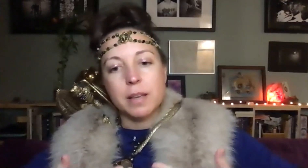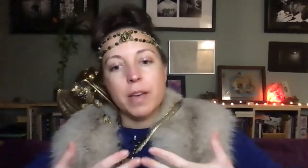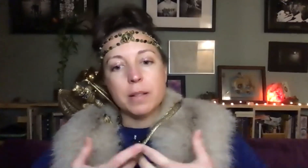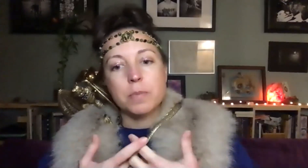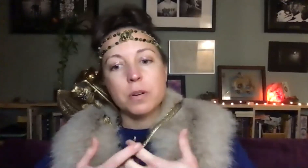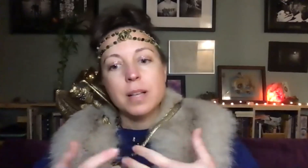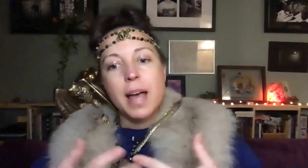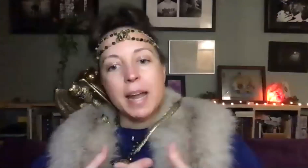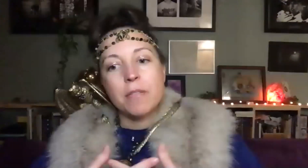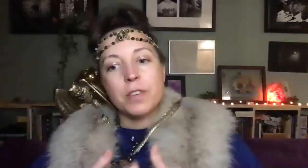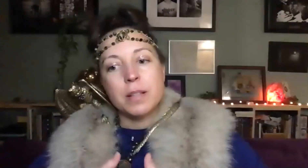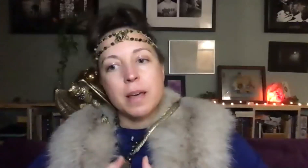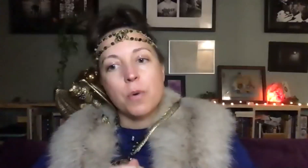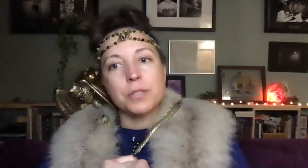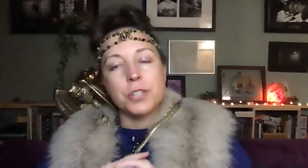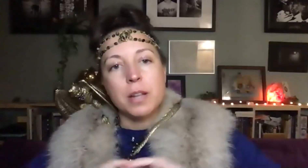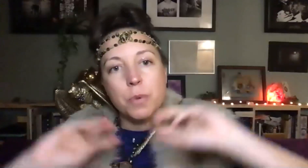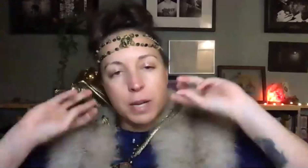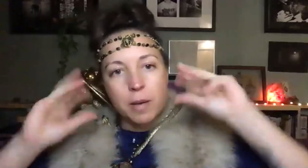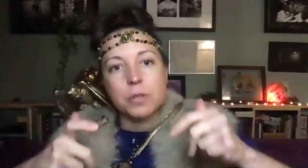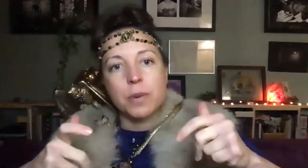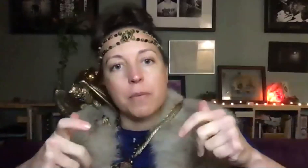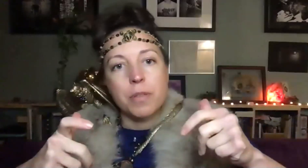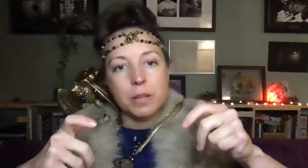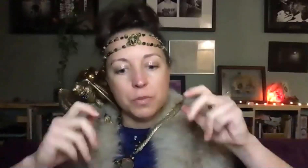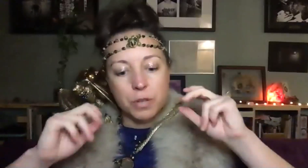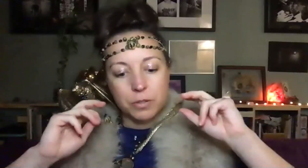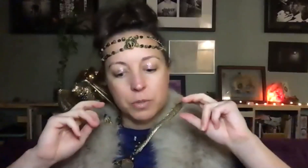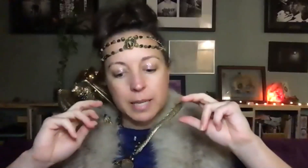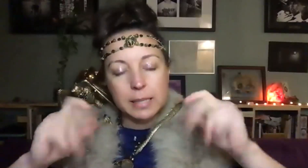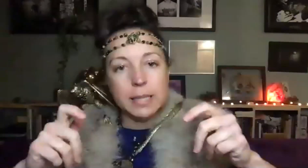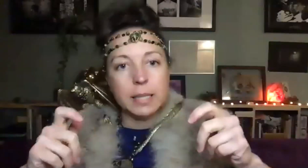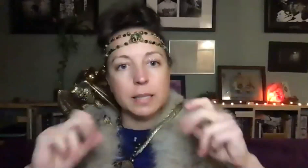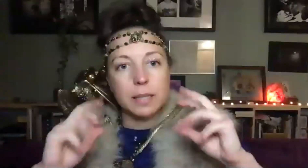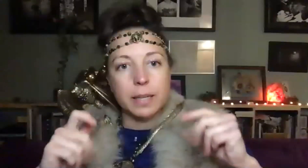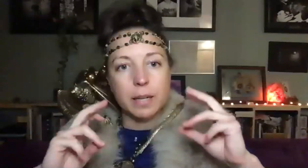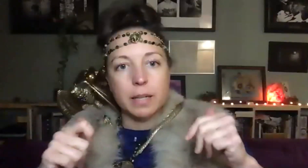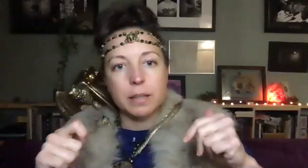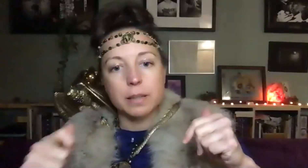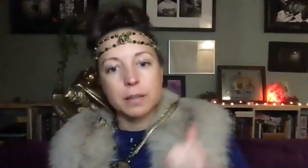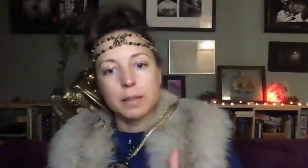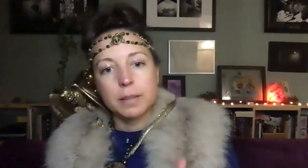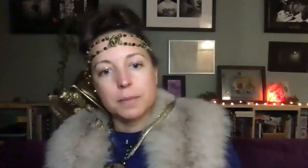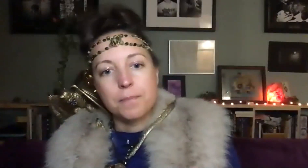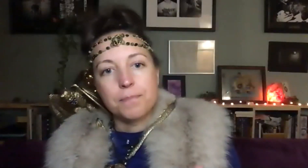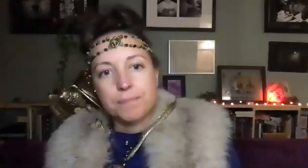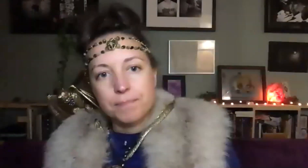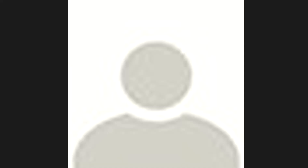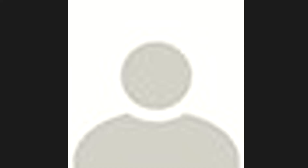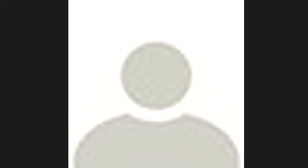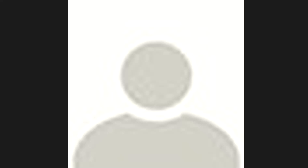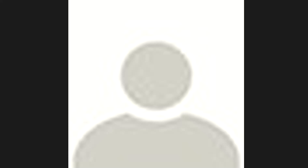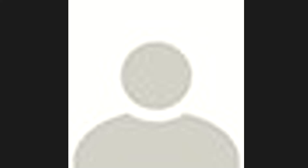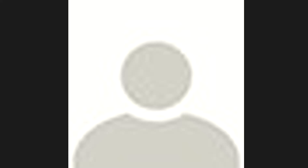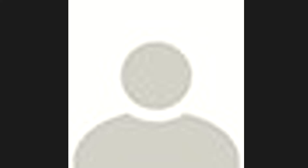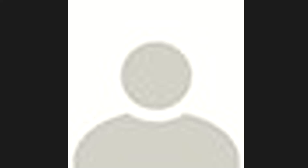that's available. And I have a feeling that once January comes around, things will start to really click on. Thank